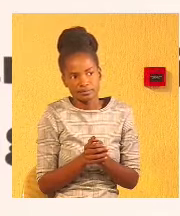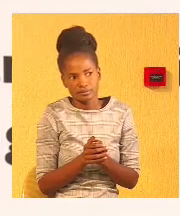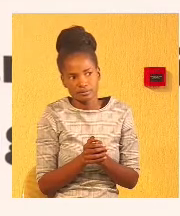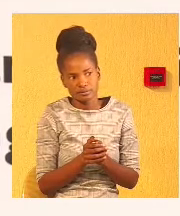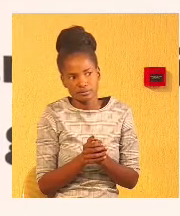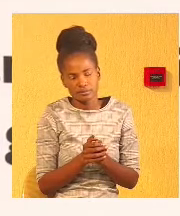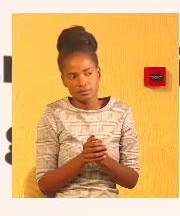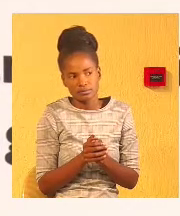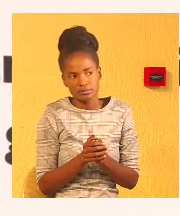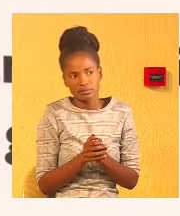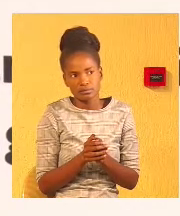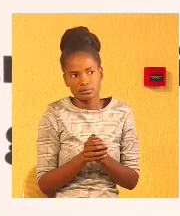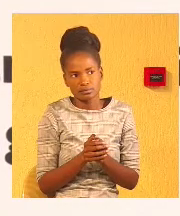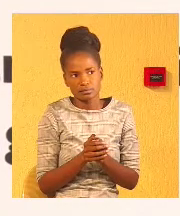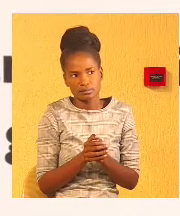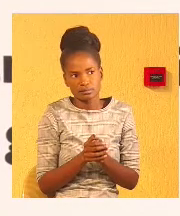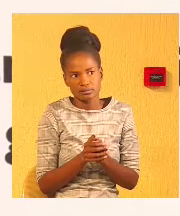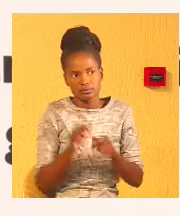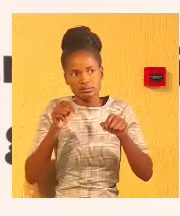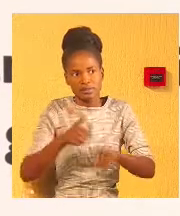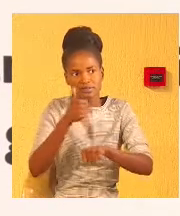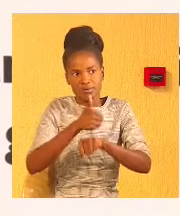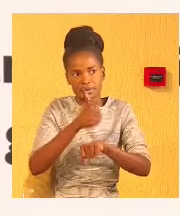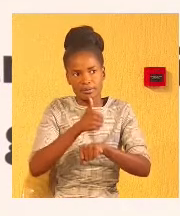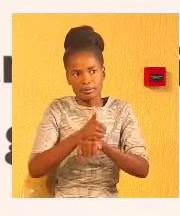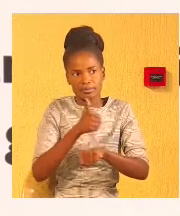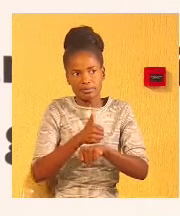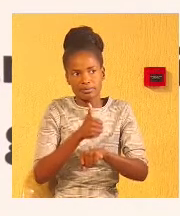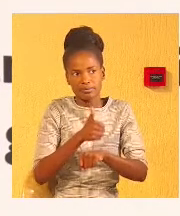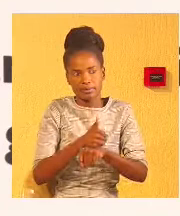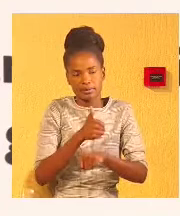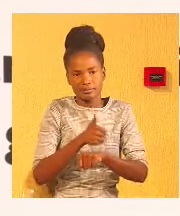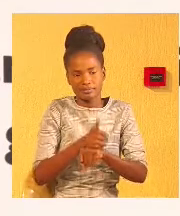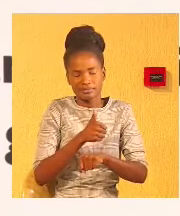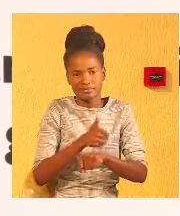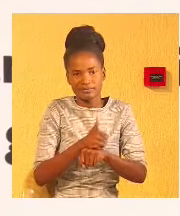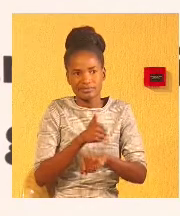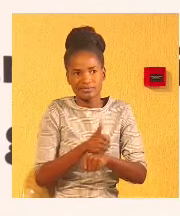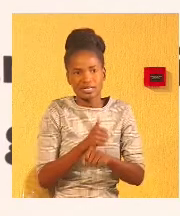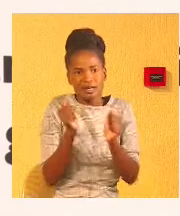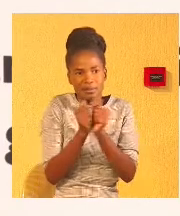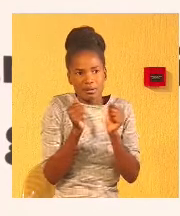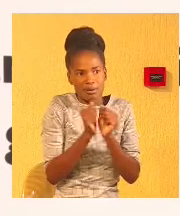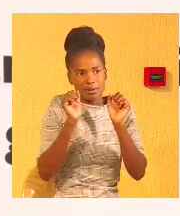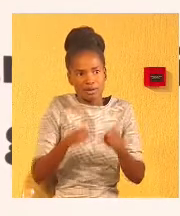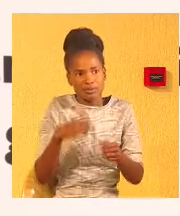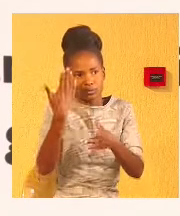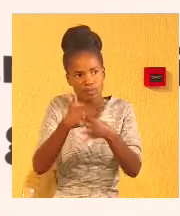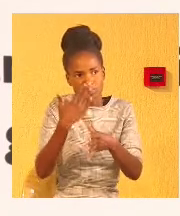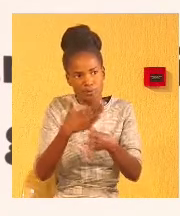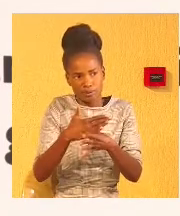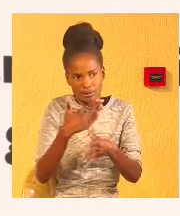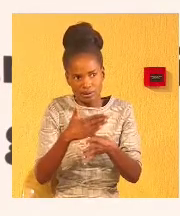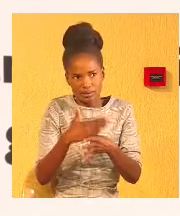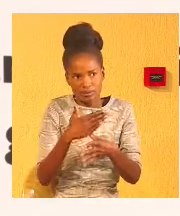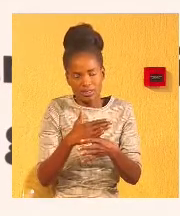minus forestry. This gives us an opportunity within these sectors to integrate and ensure that